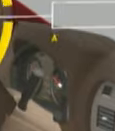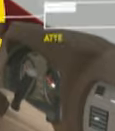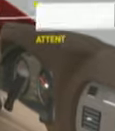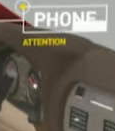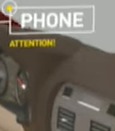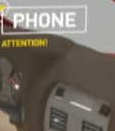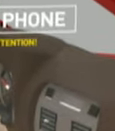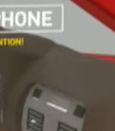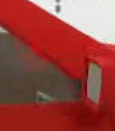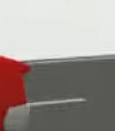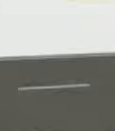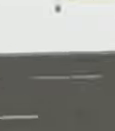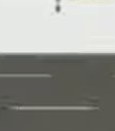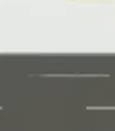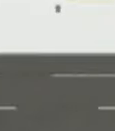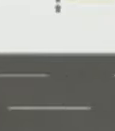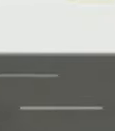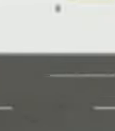Leave your mobile phone alone.